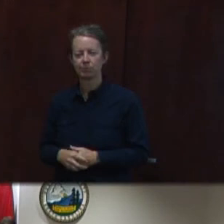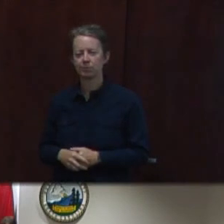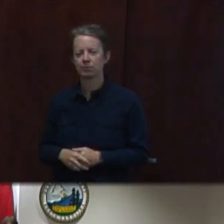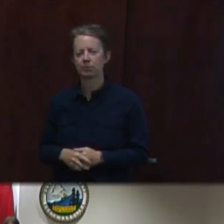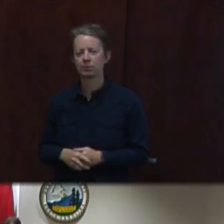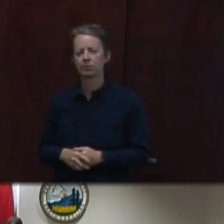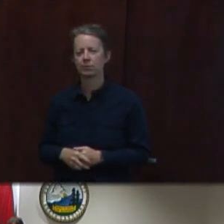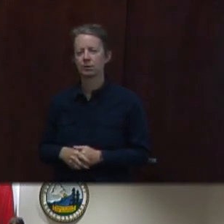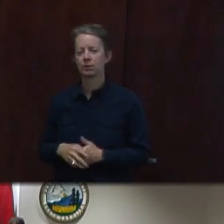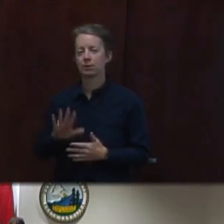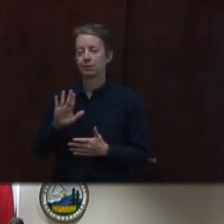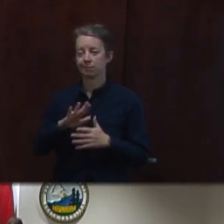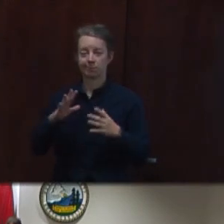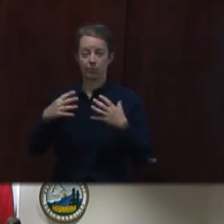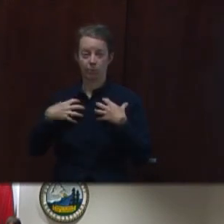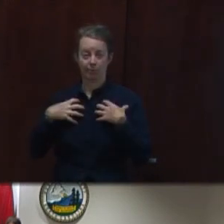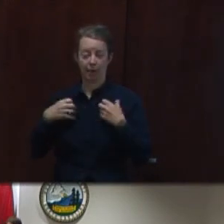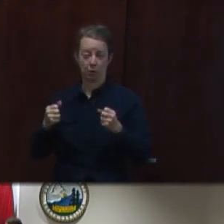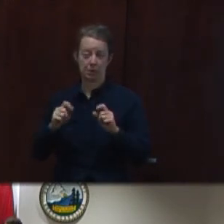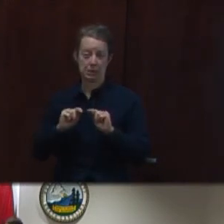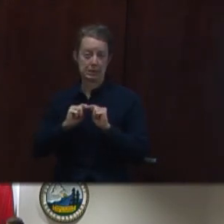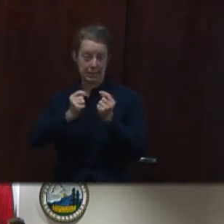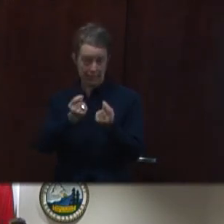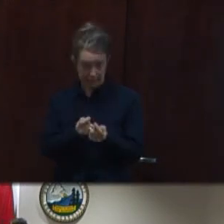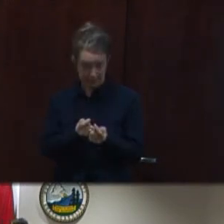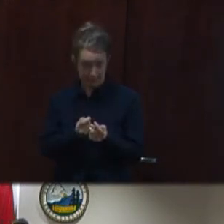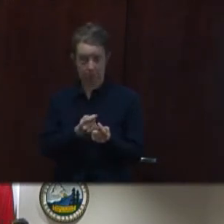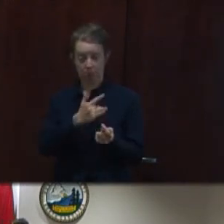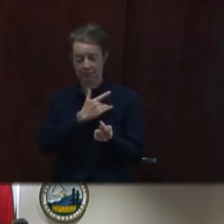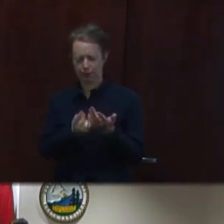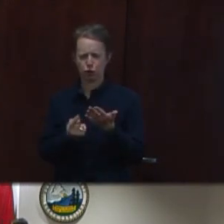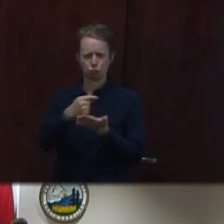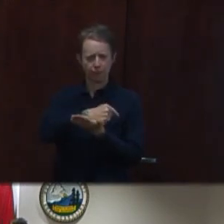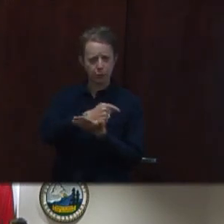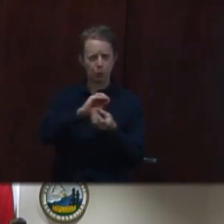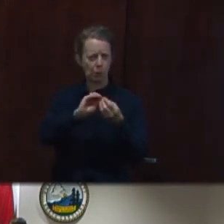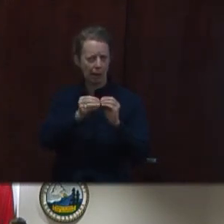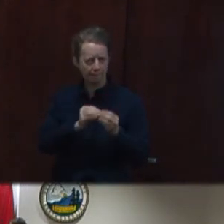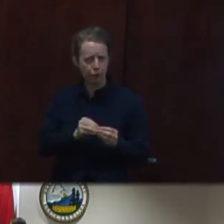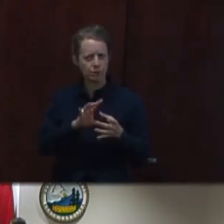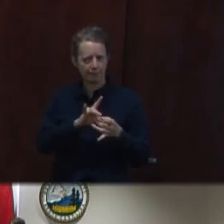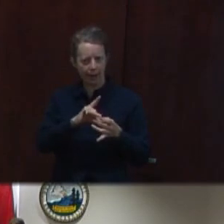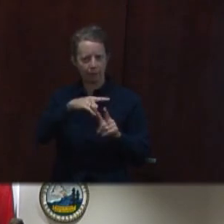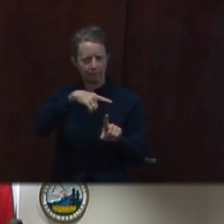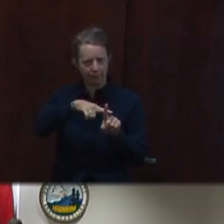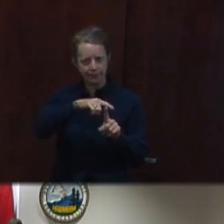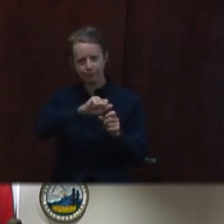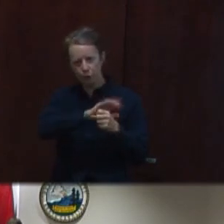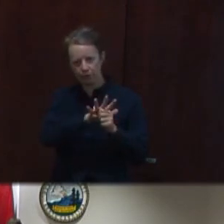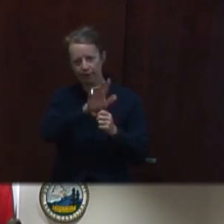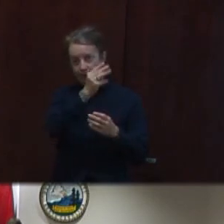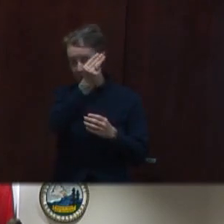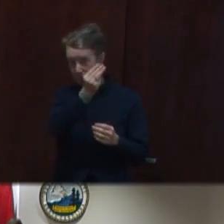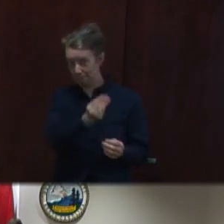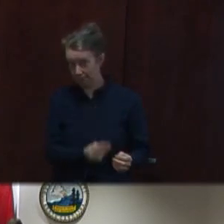the health team kind of reviews all the data on Mondays each week.